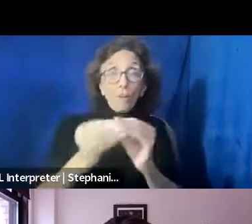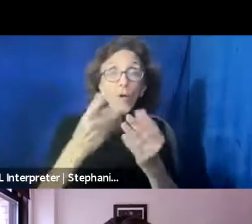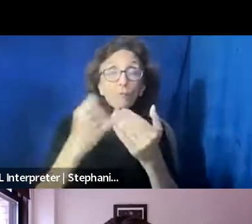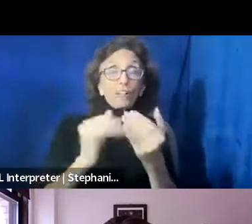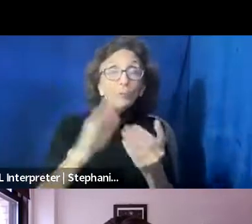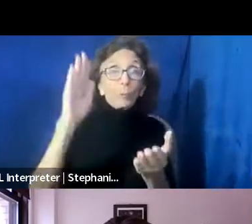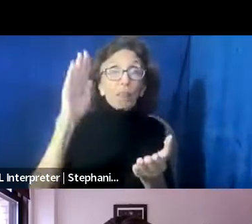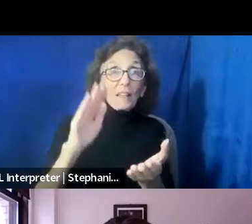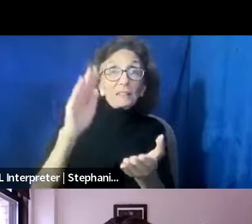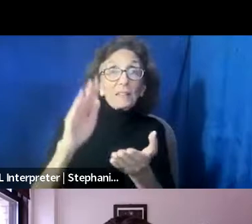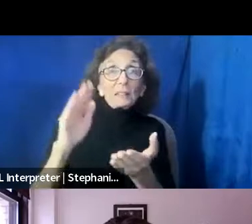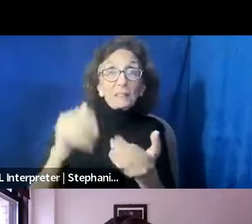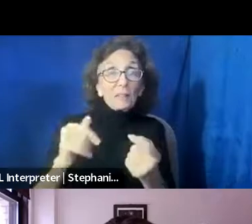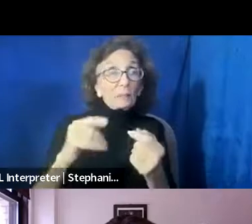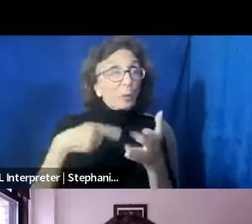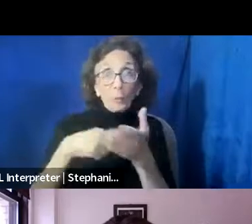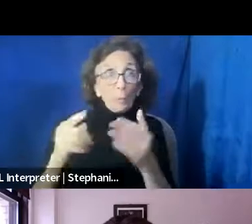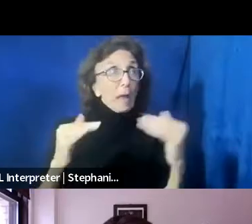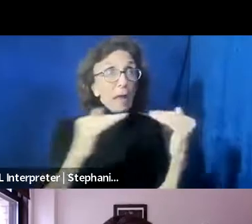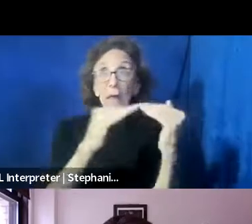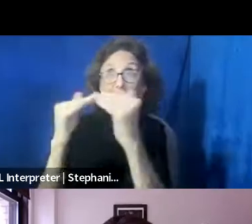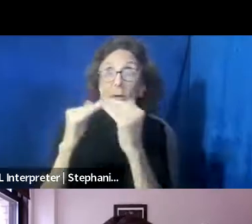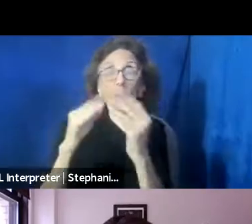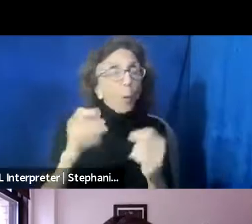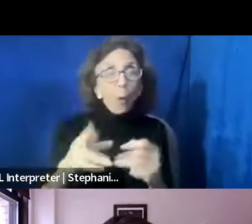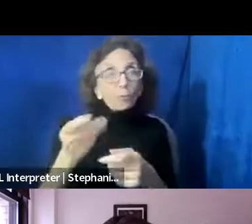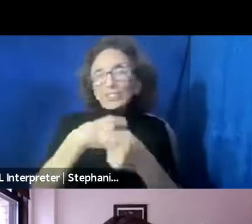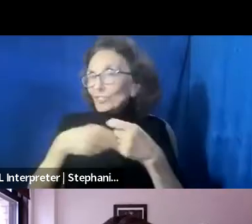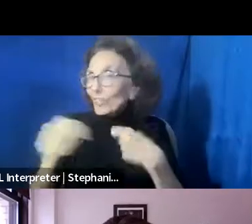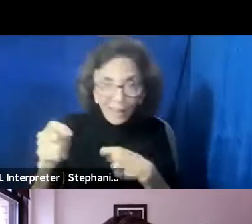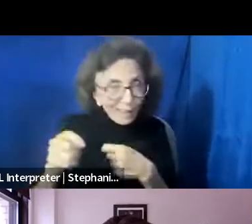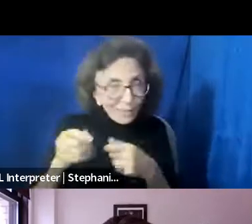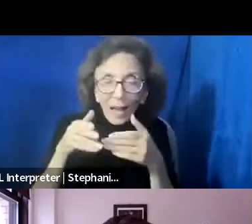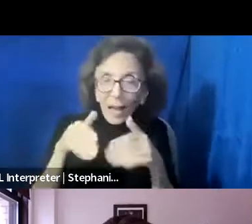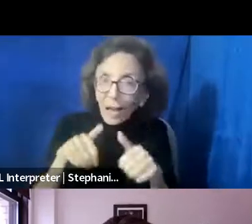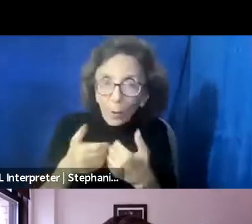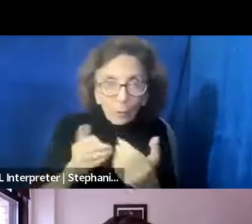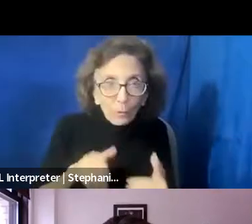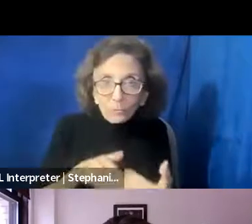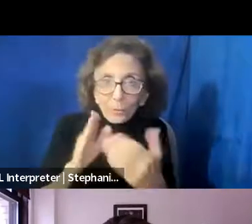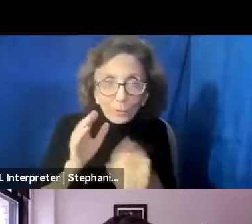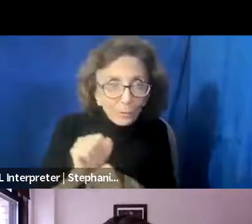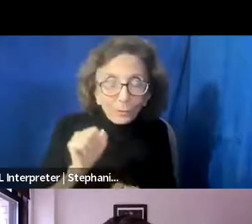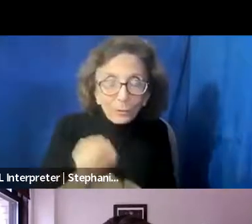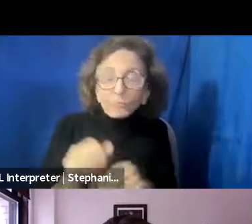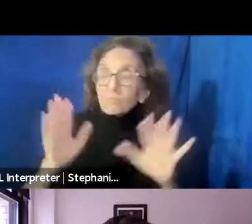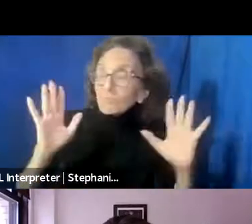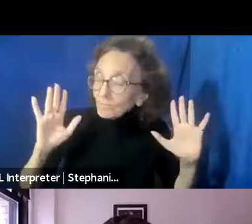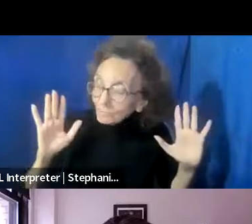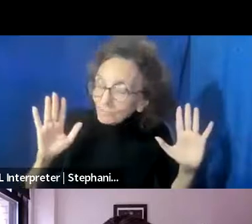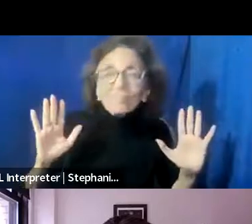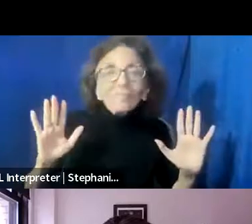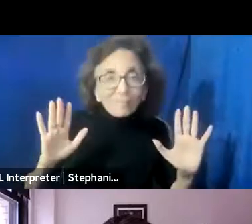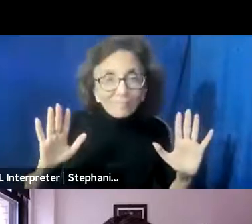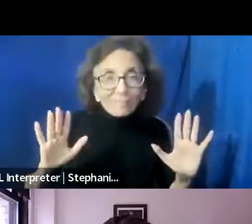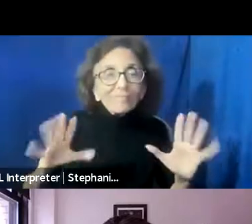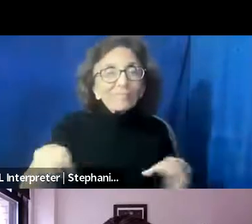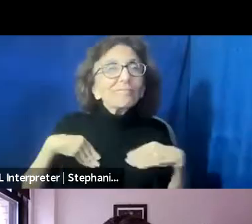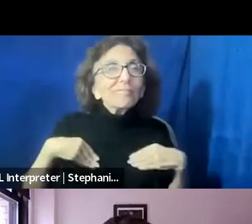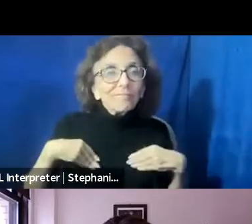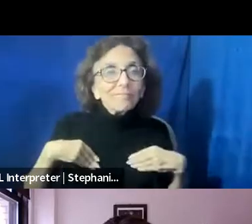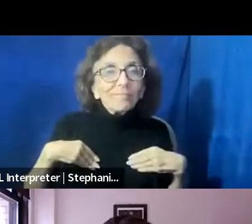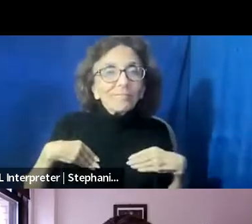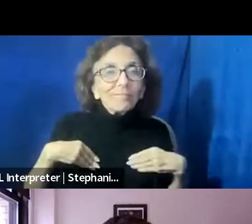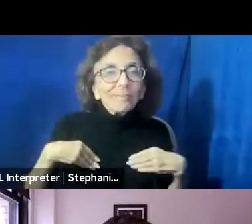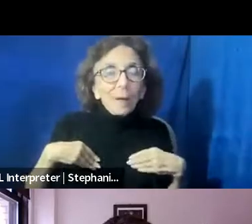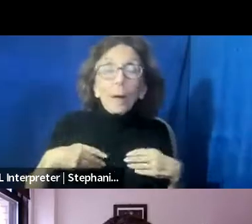while, or do work differently, then that's, we'll live with that. But